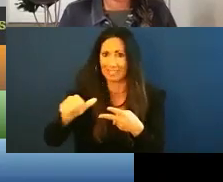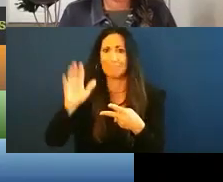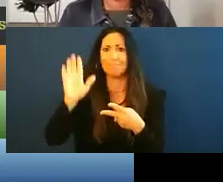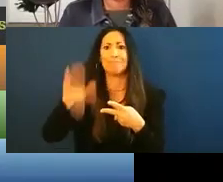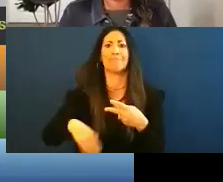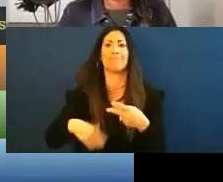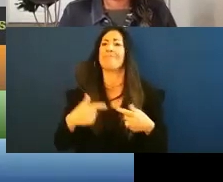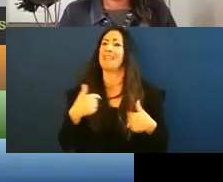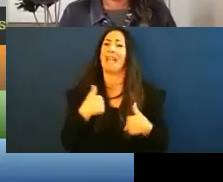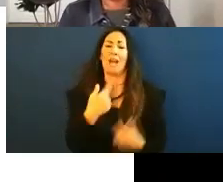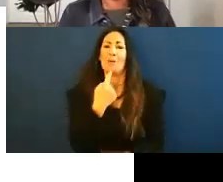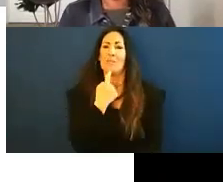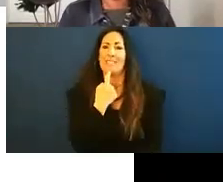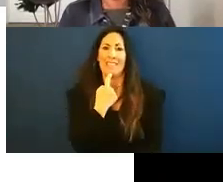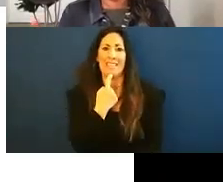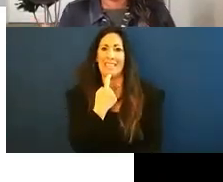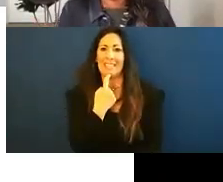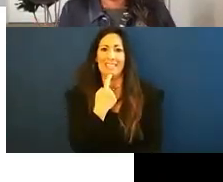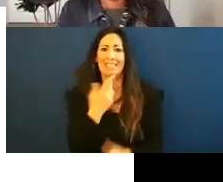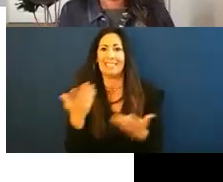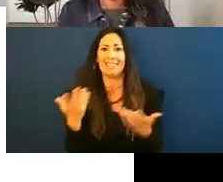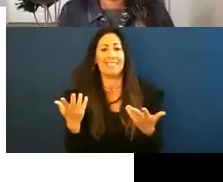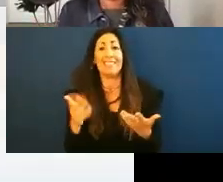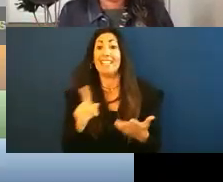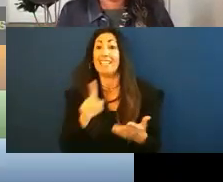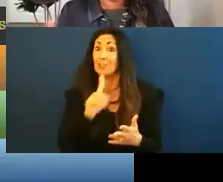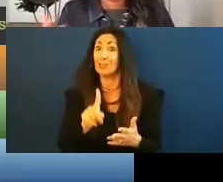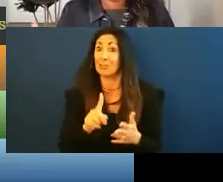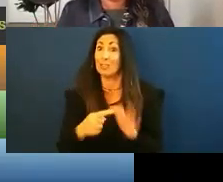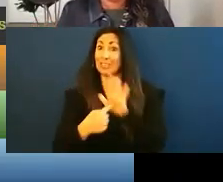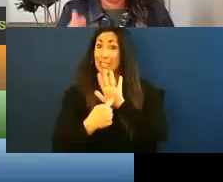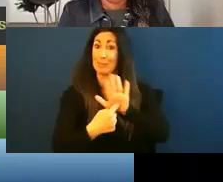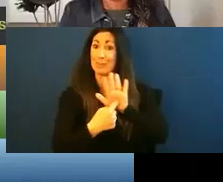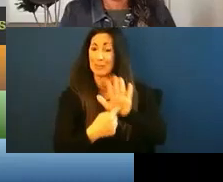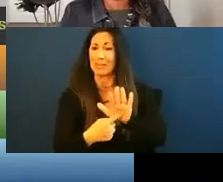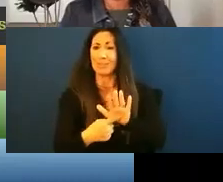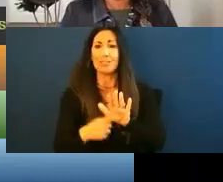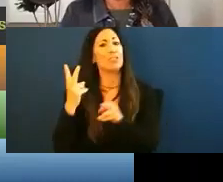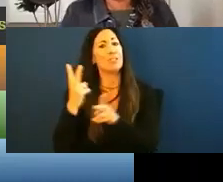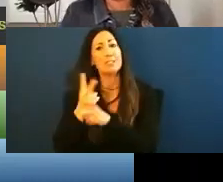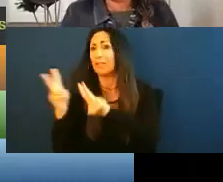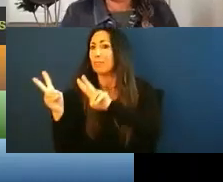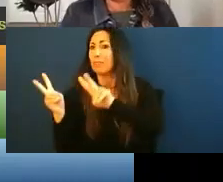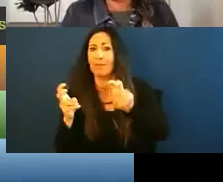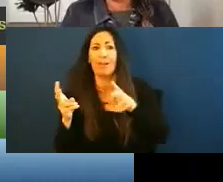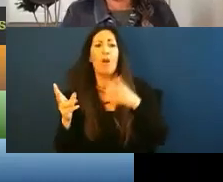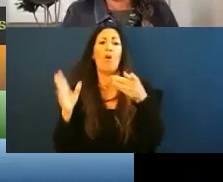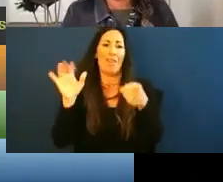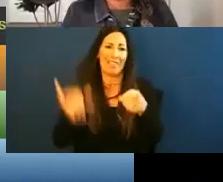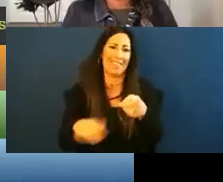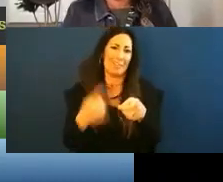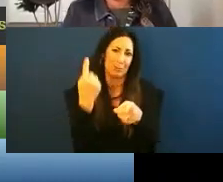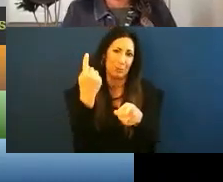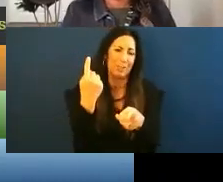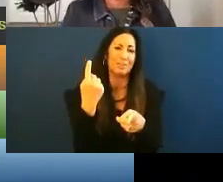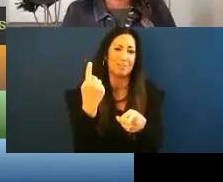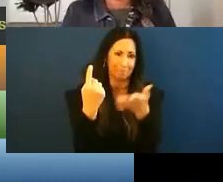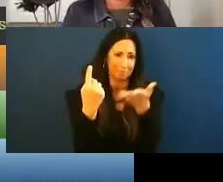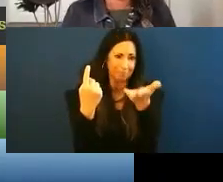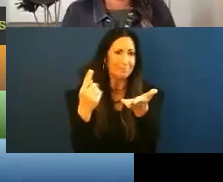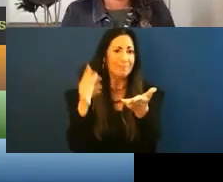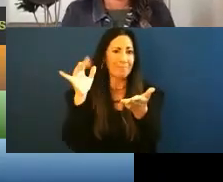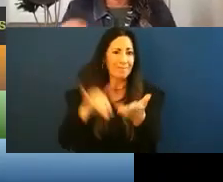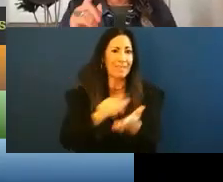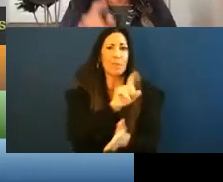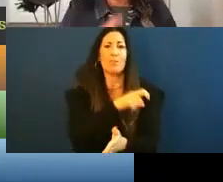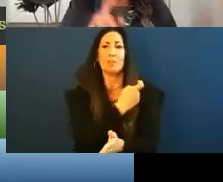just it's a really true demonstration. Just keep loading. There's an image. That's the Rio Guadalquivir in Spain, where I